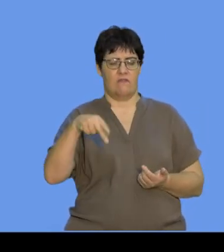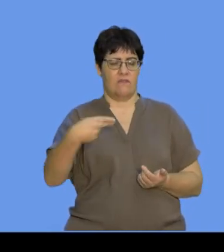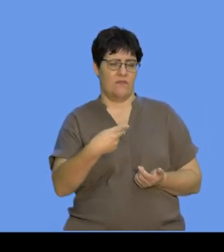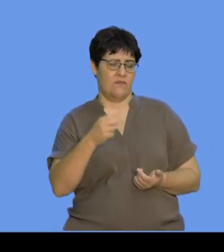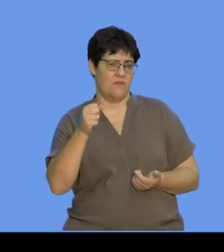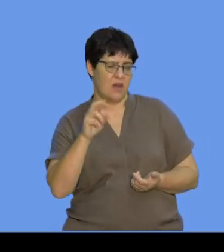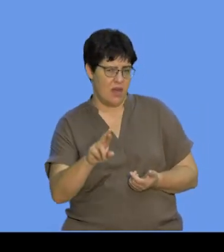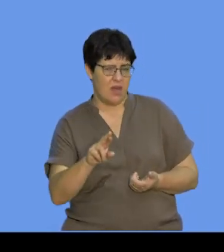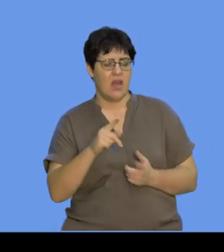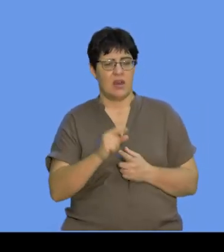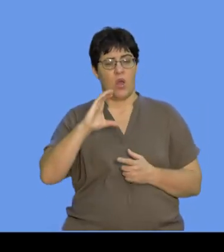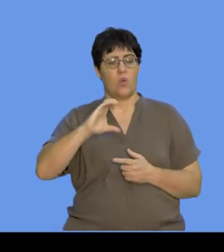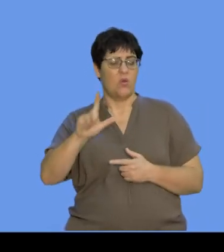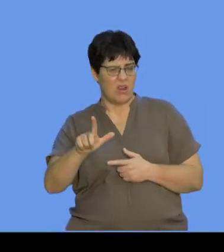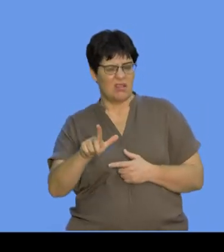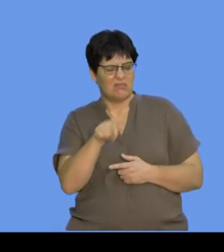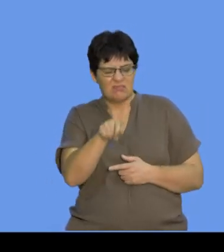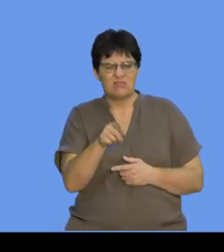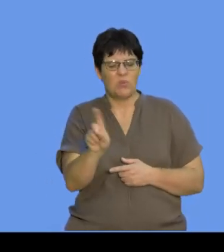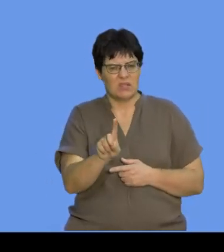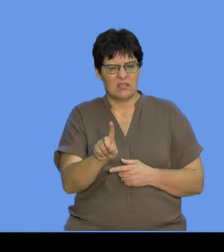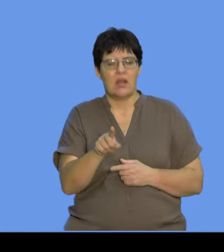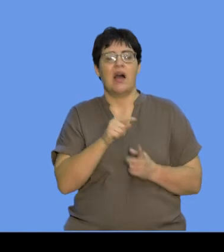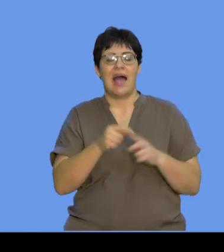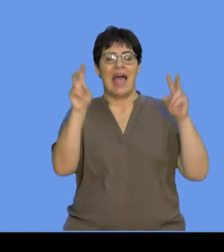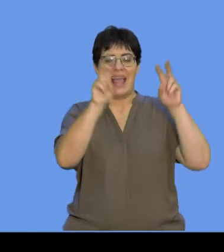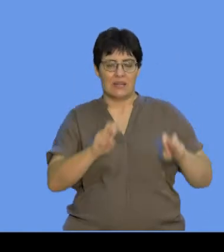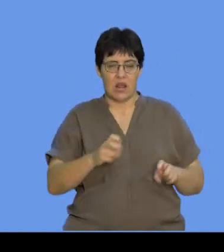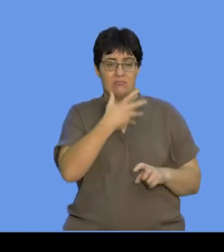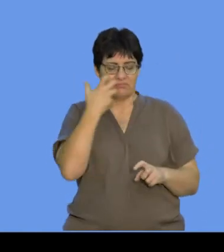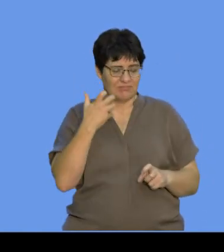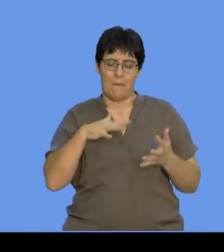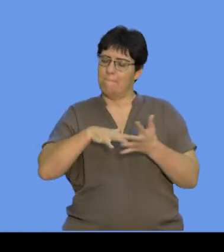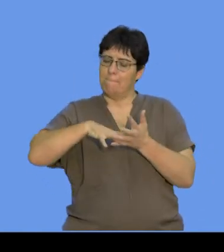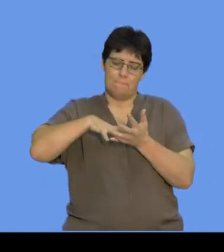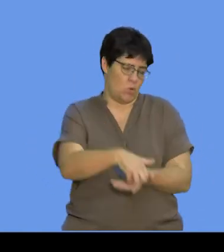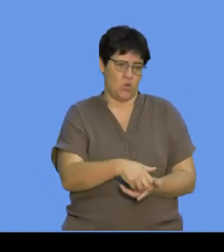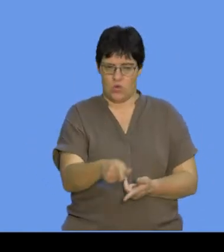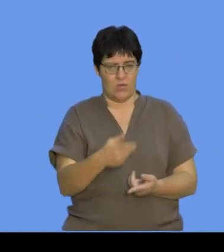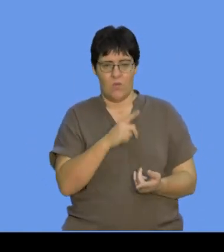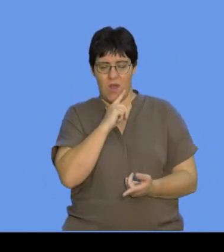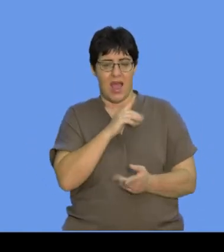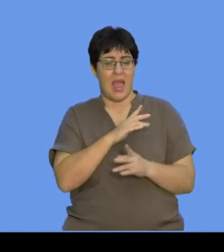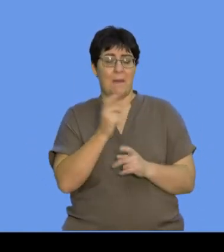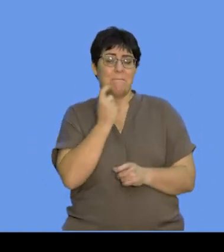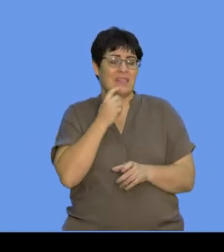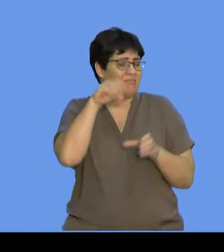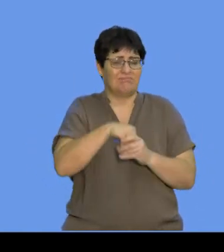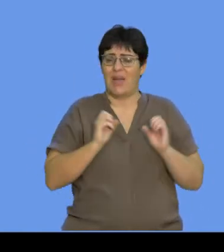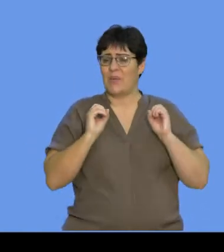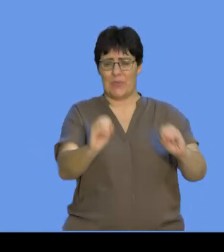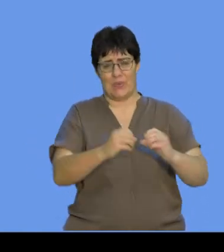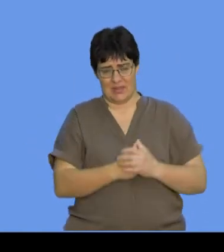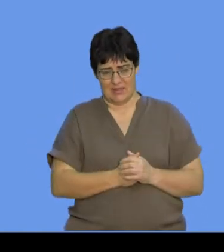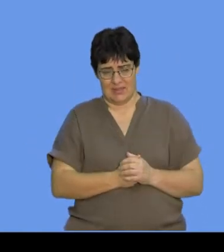special about these non-metals? They are poor electrical and thermal conductors, generally, all non-metals. And remember, these